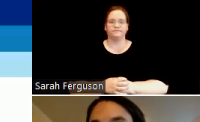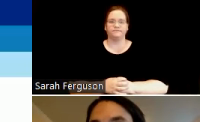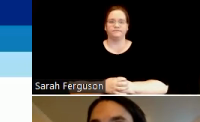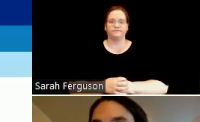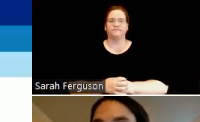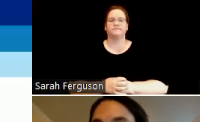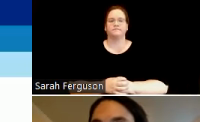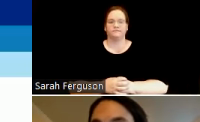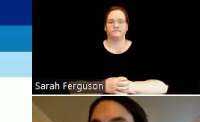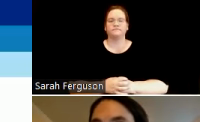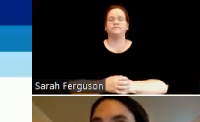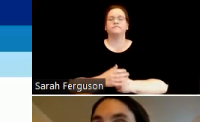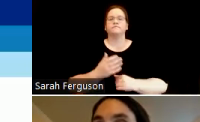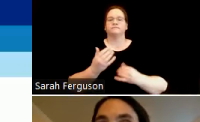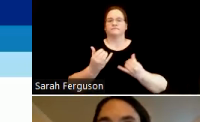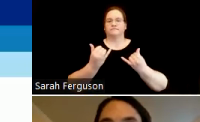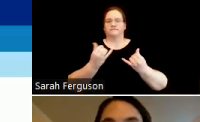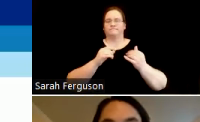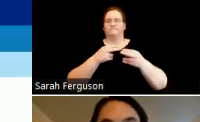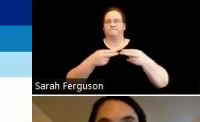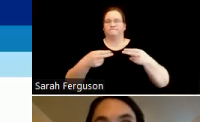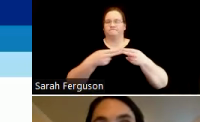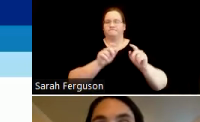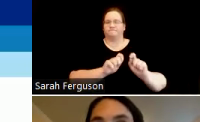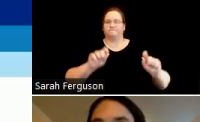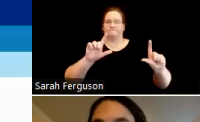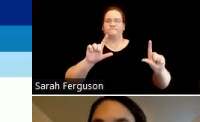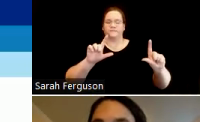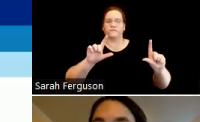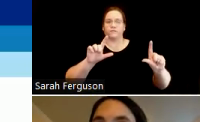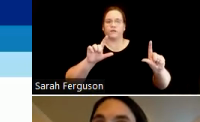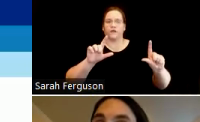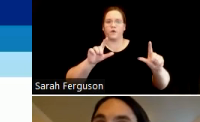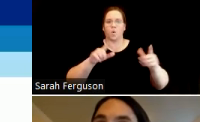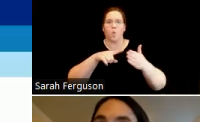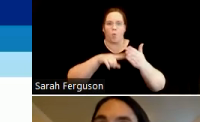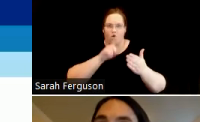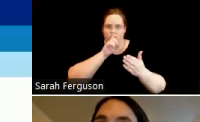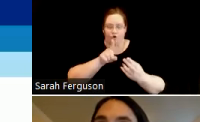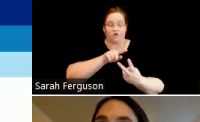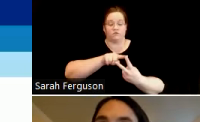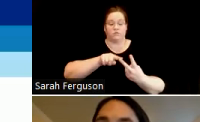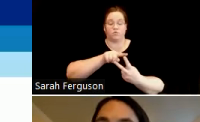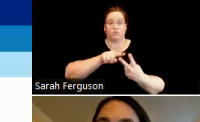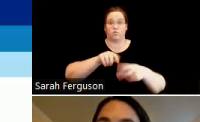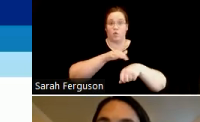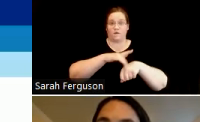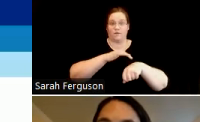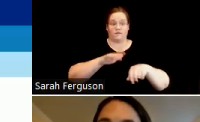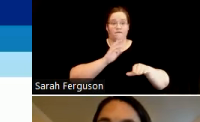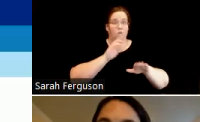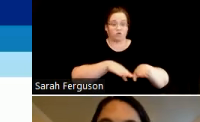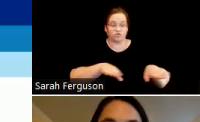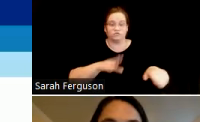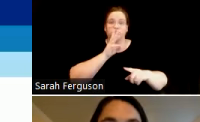So here we are getting into what the vaccines are. So the 2 vaccines that are available for children ages